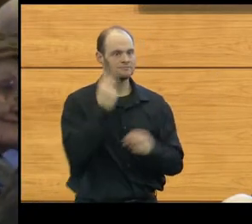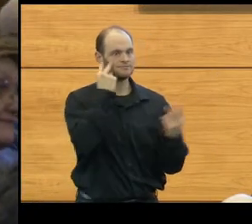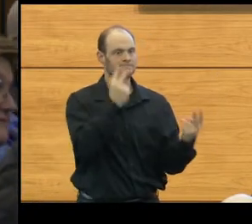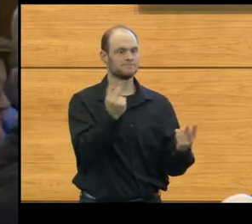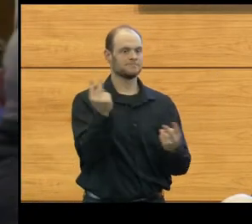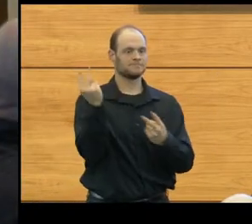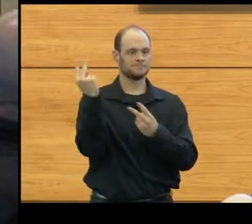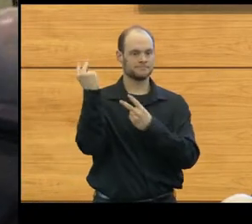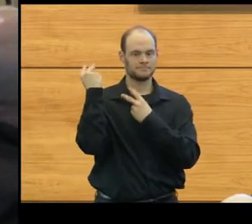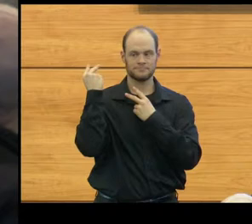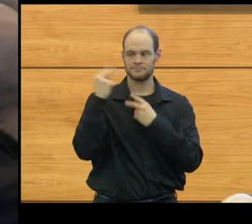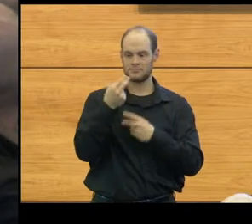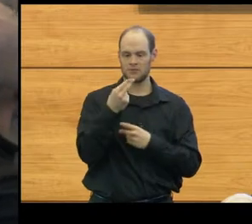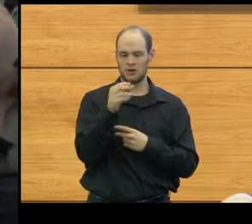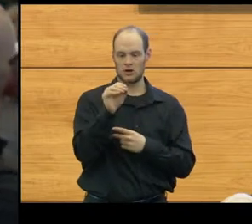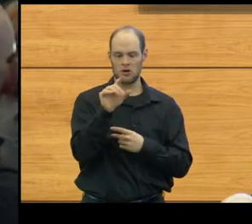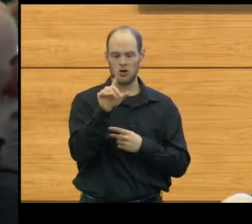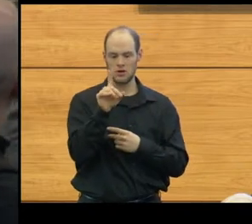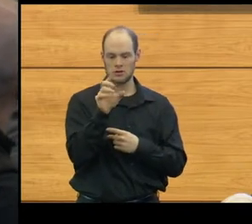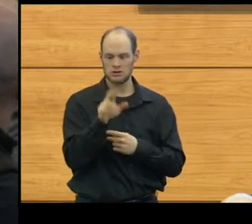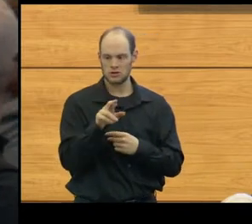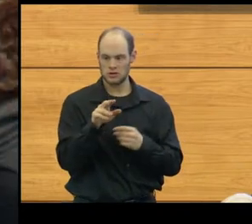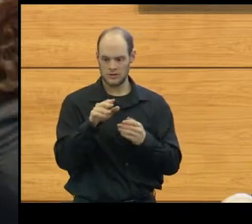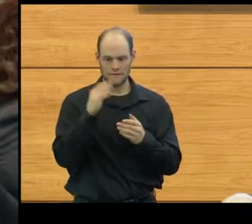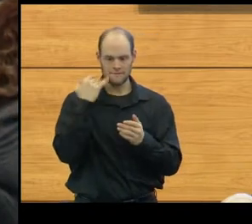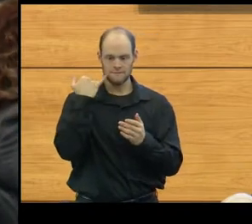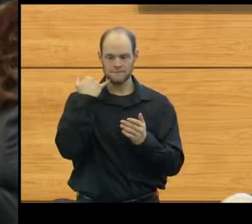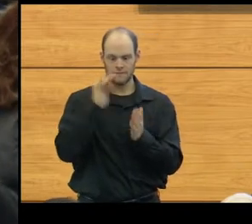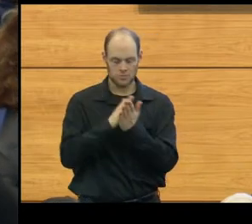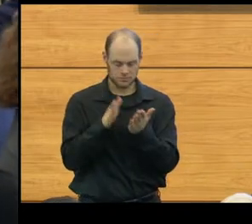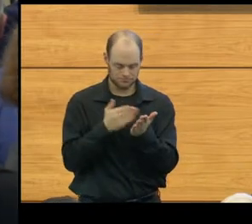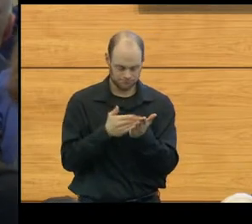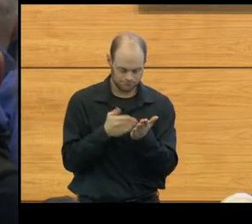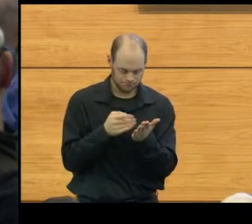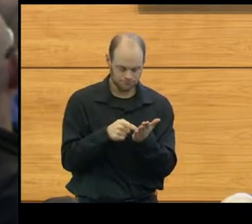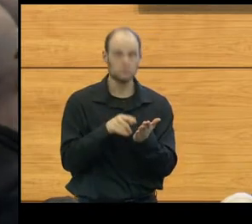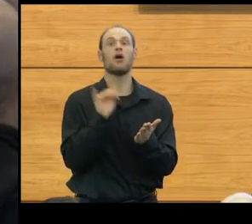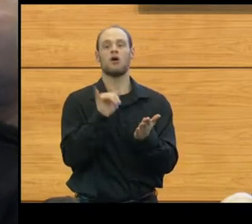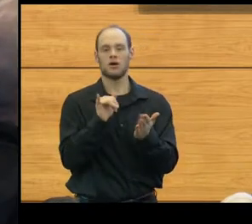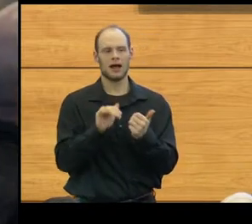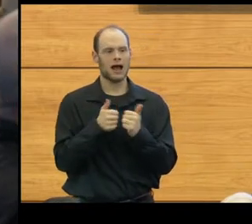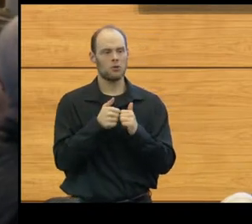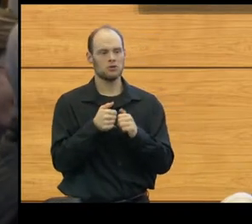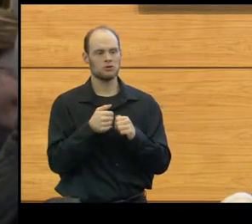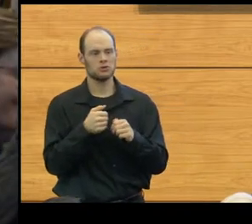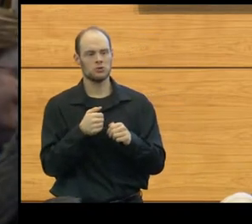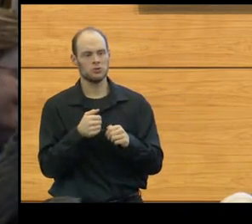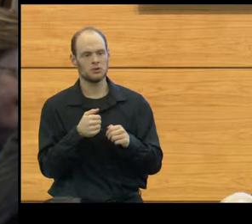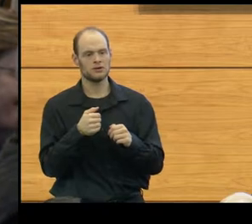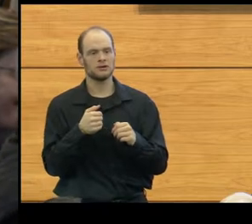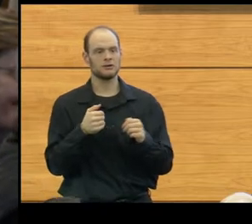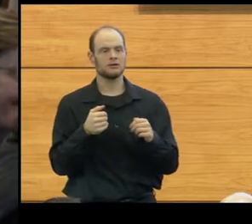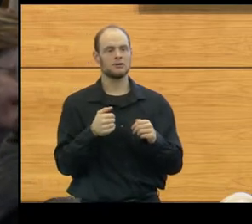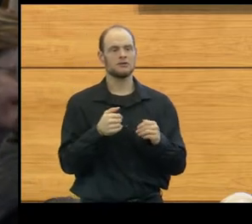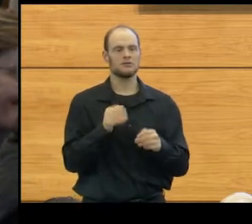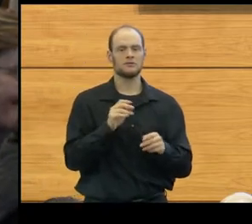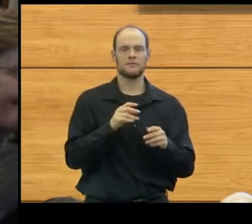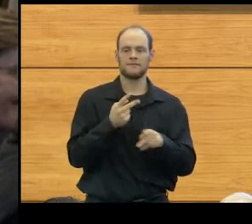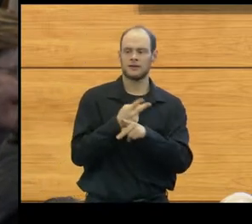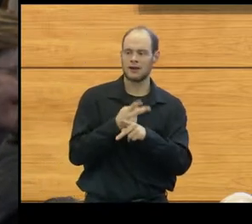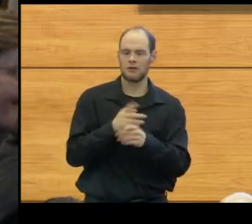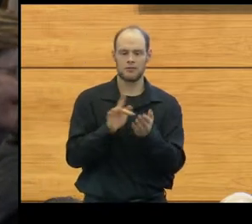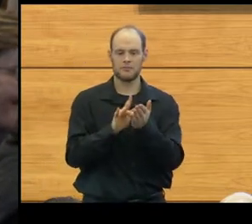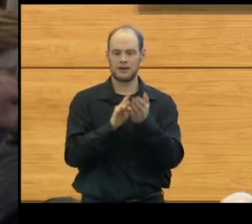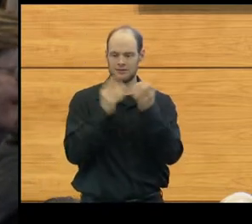to Mr. Holder and how he looked through the phone book, how would you assess the widespread availability of